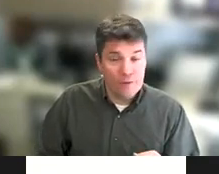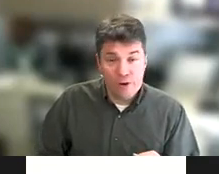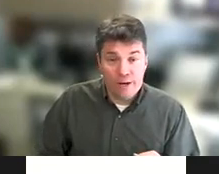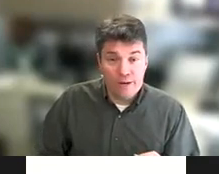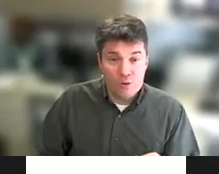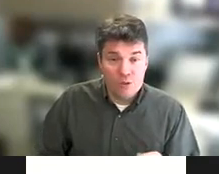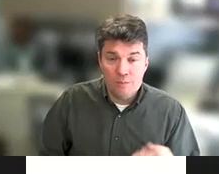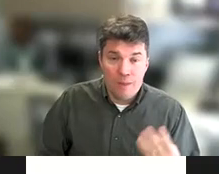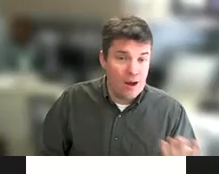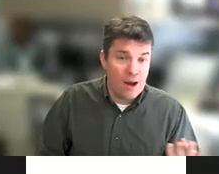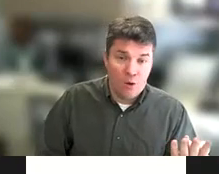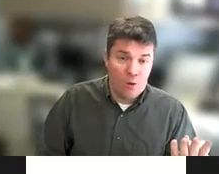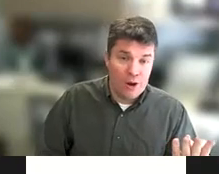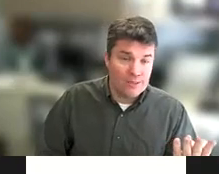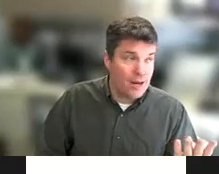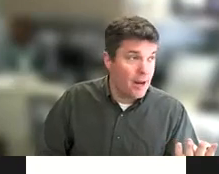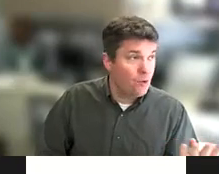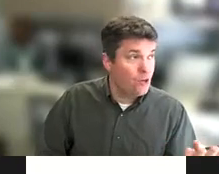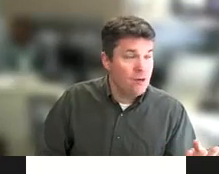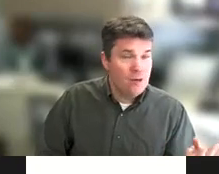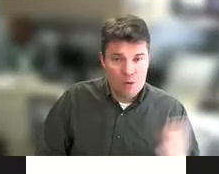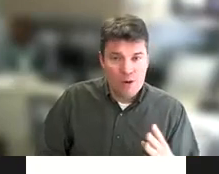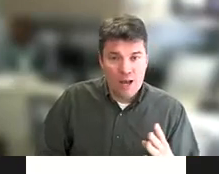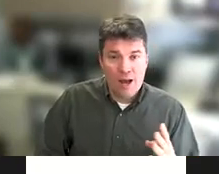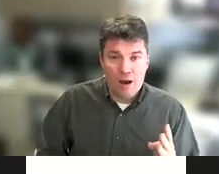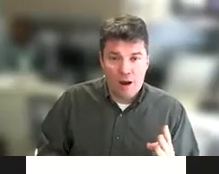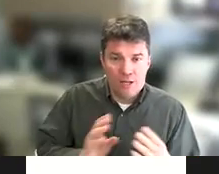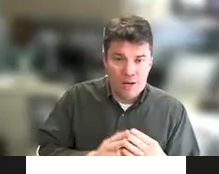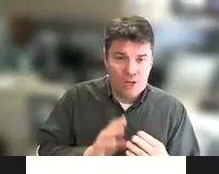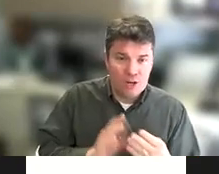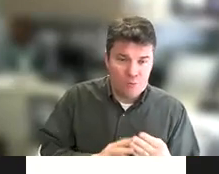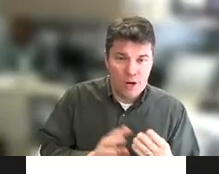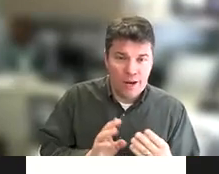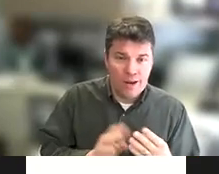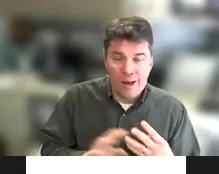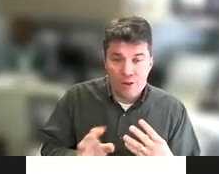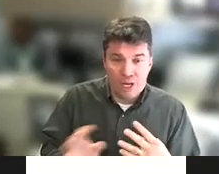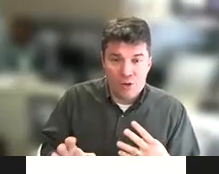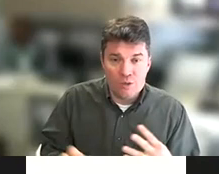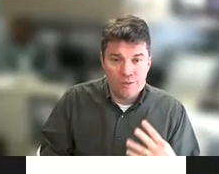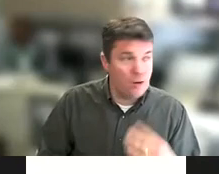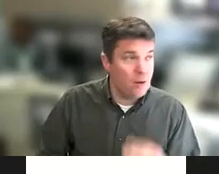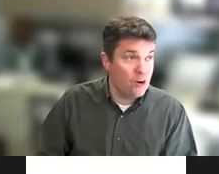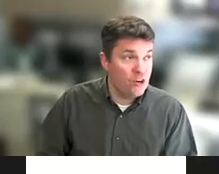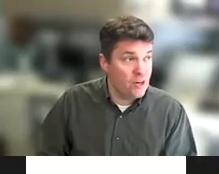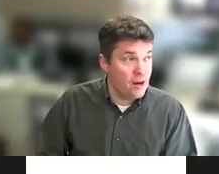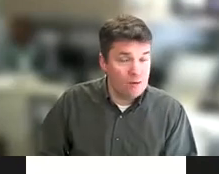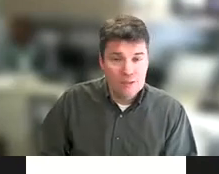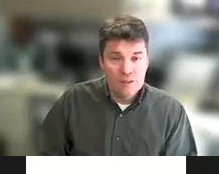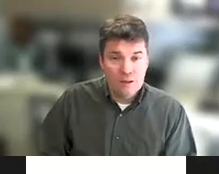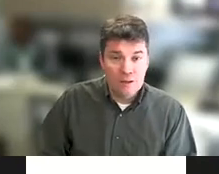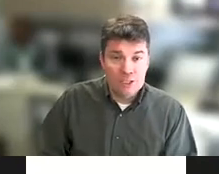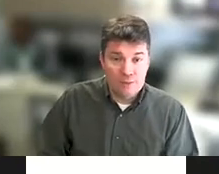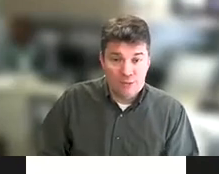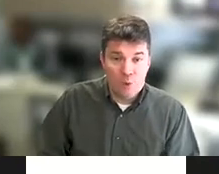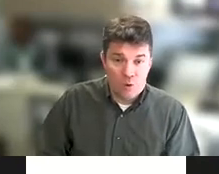oral-centered or hard of hearing individuals may not know American Sign Language, but rely on speech, lip reading, and other cues to be able to